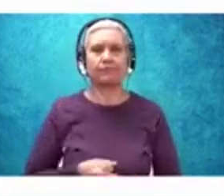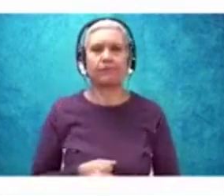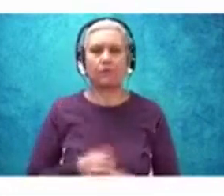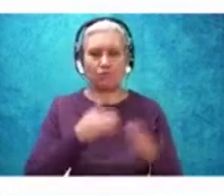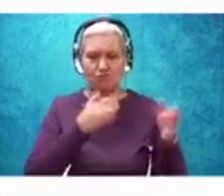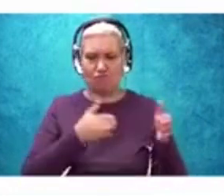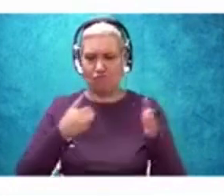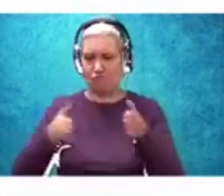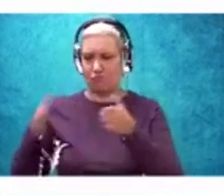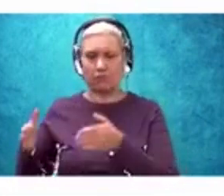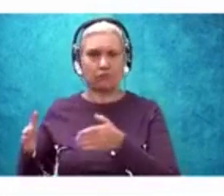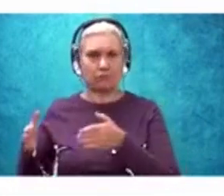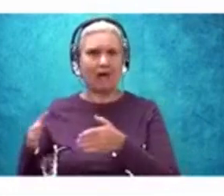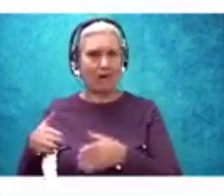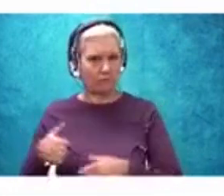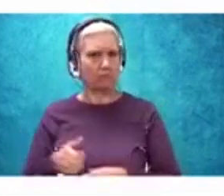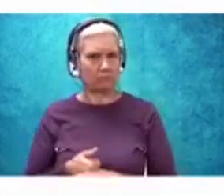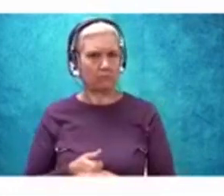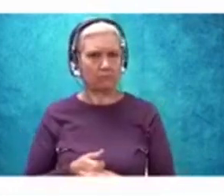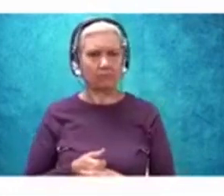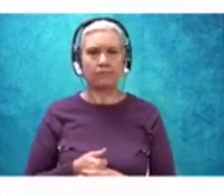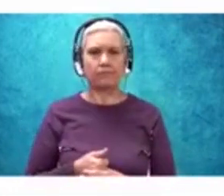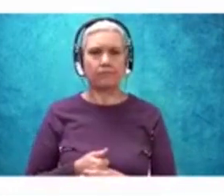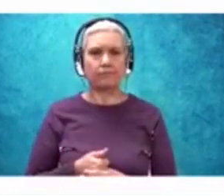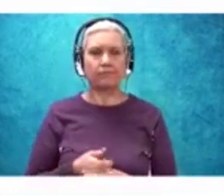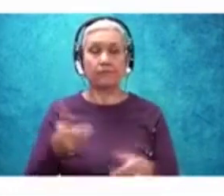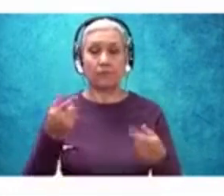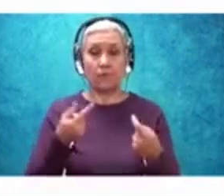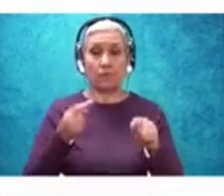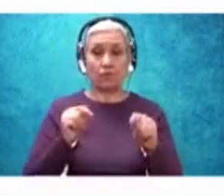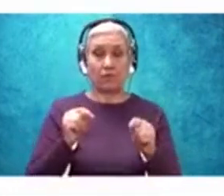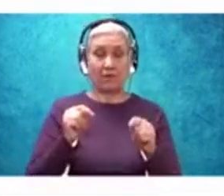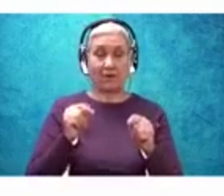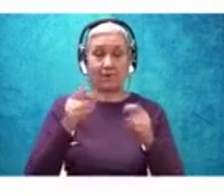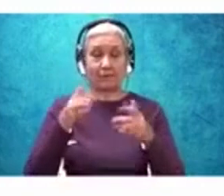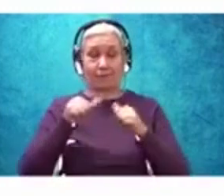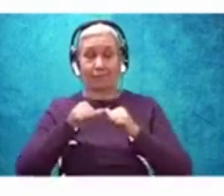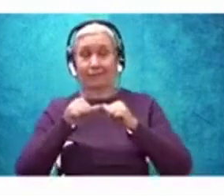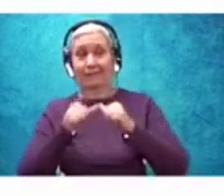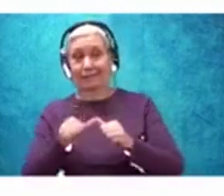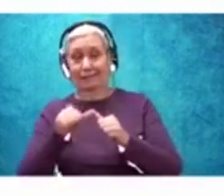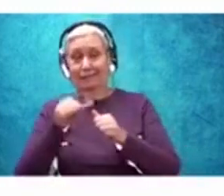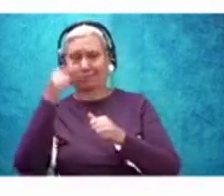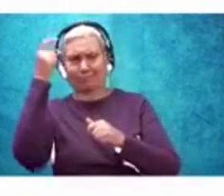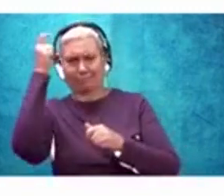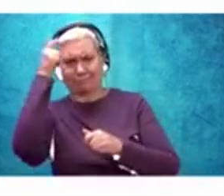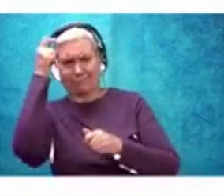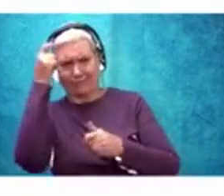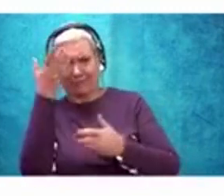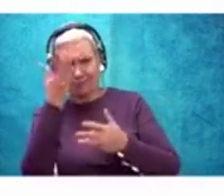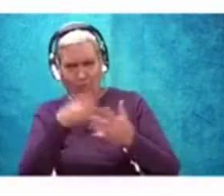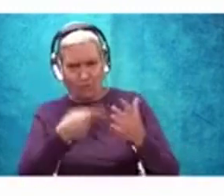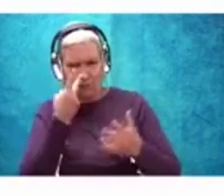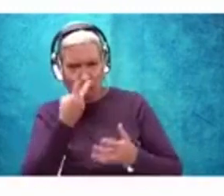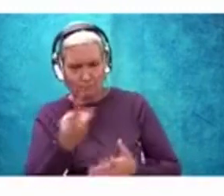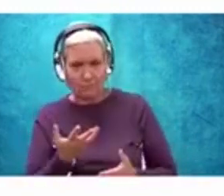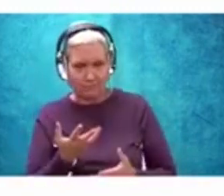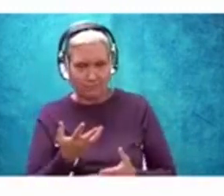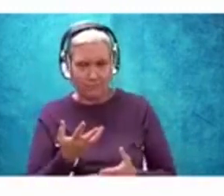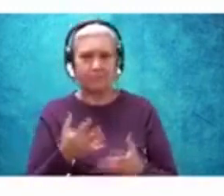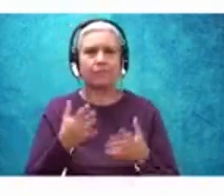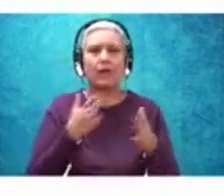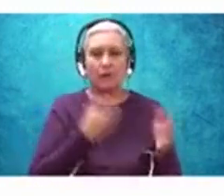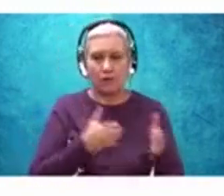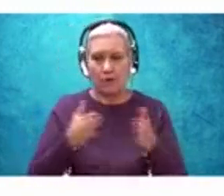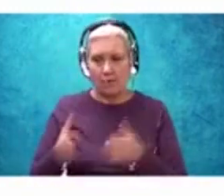patterns as we try and continue to make sense of some of the things that we've looked at. Use those patterns then to